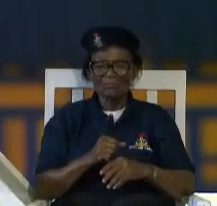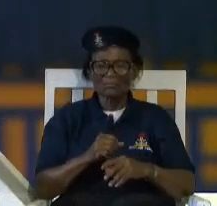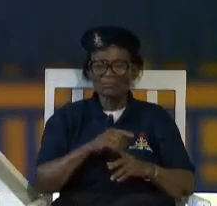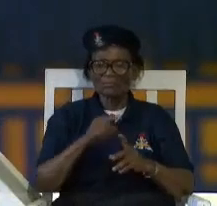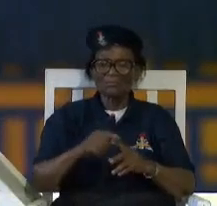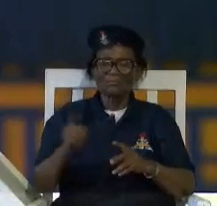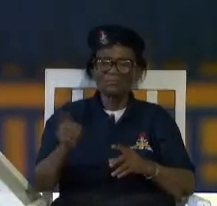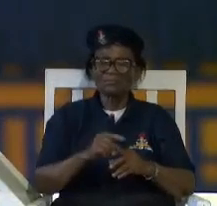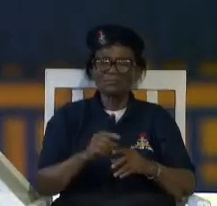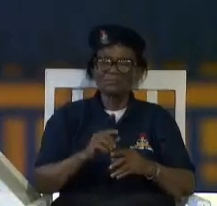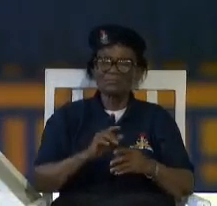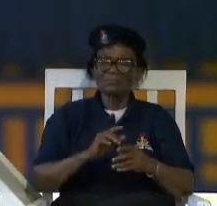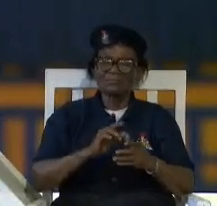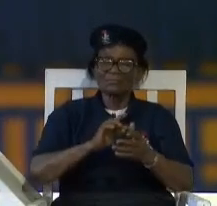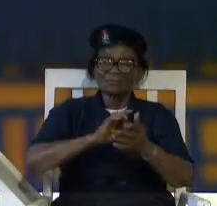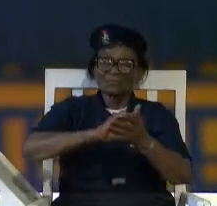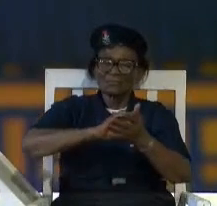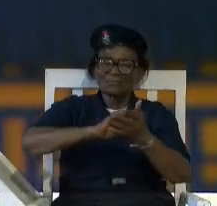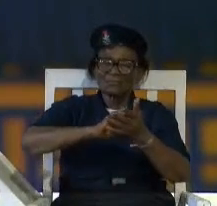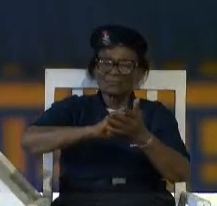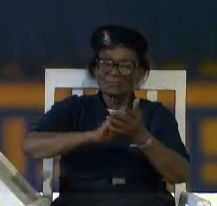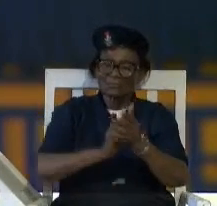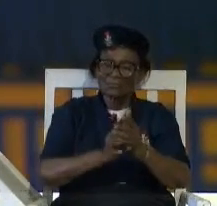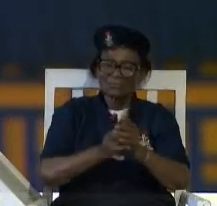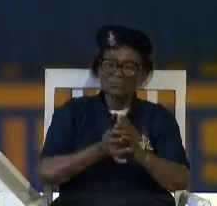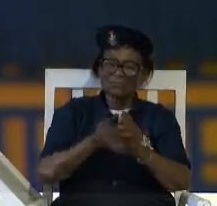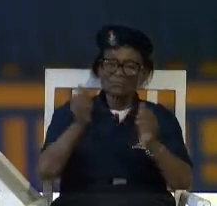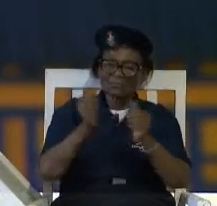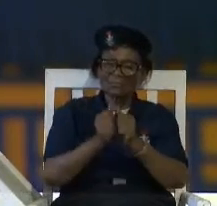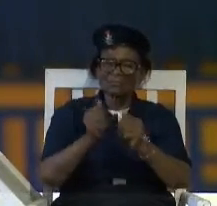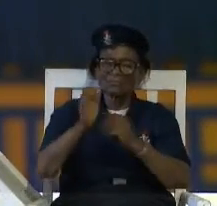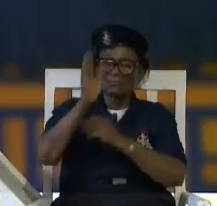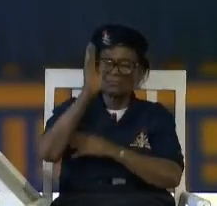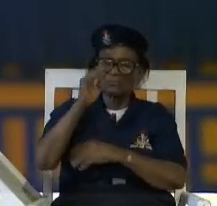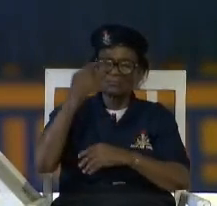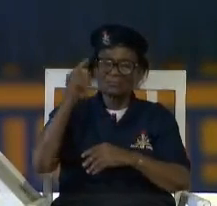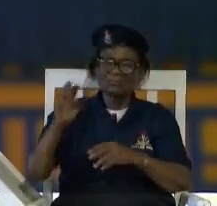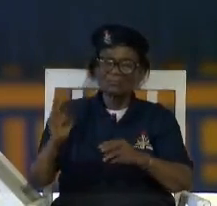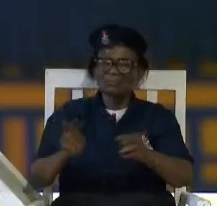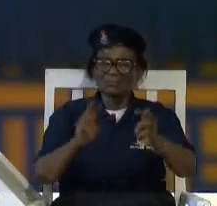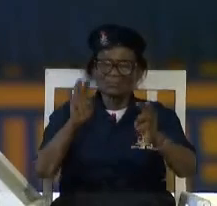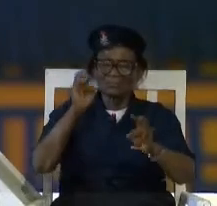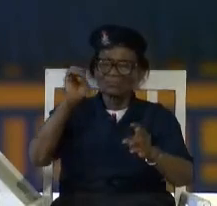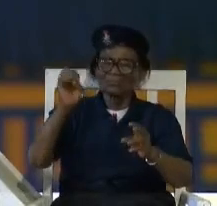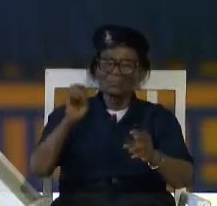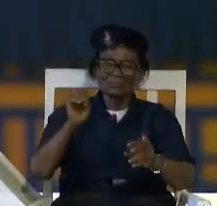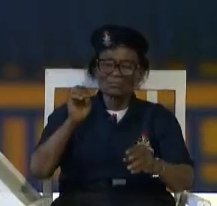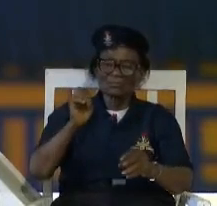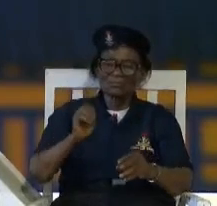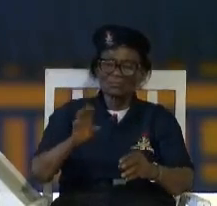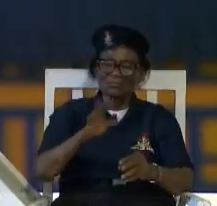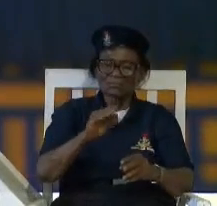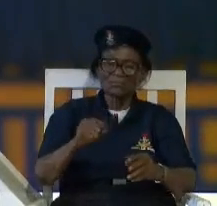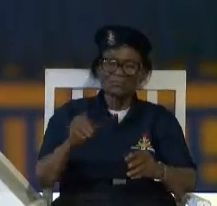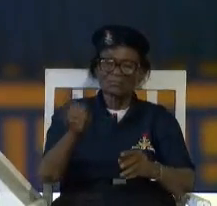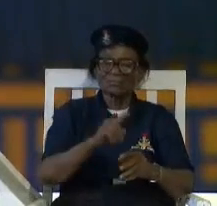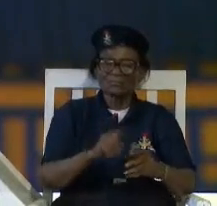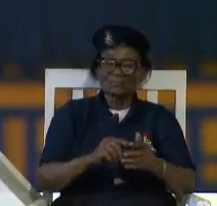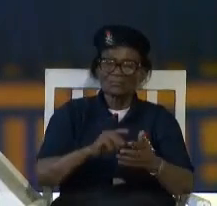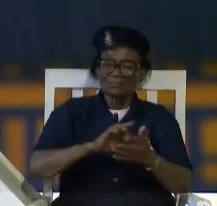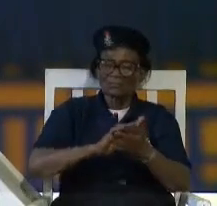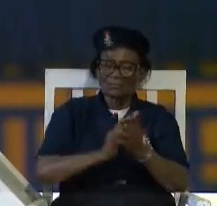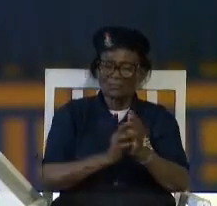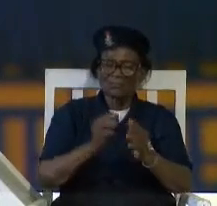When you deal with God the way He expects you to deal with Him, there'll be no need for preaching.